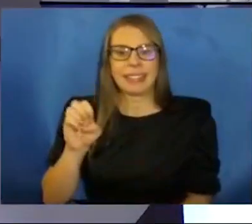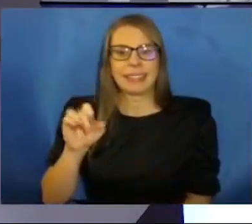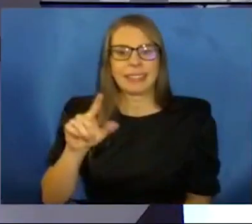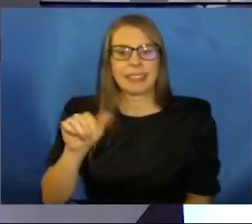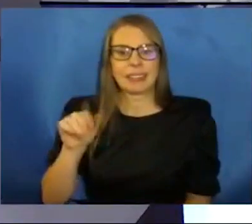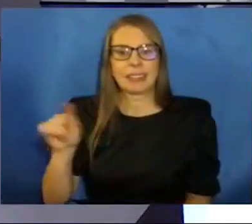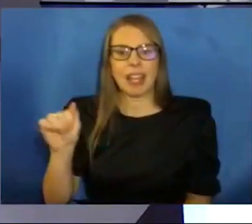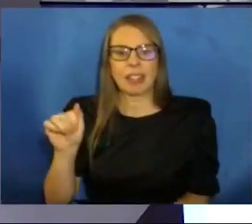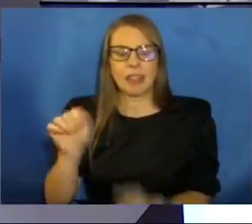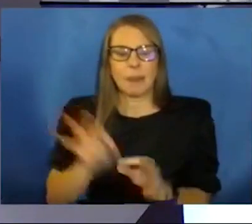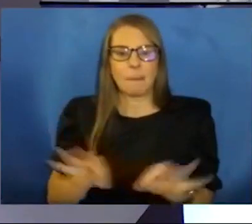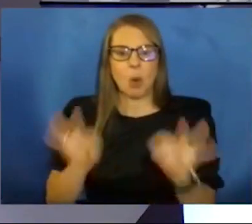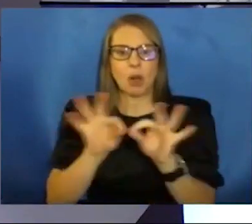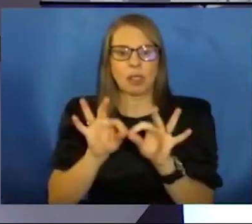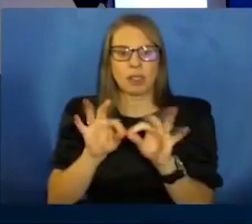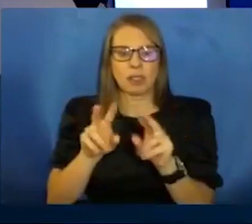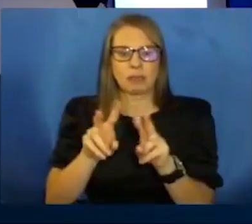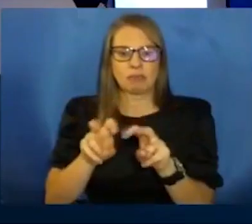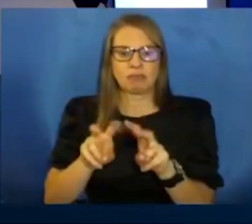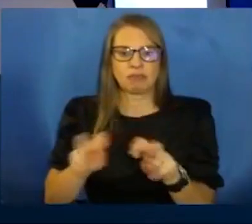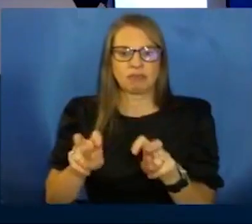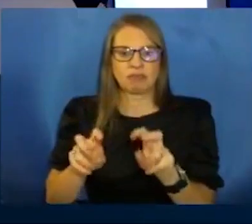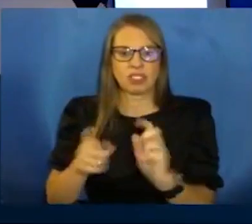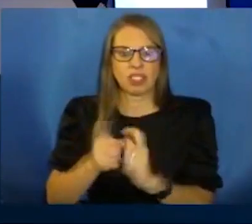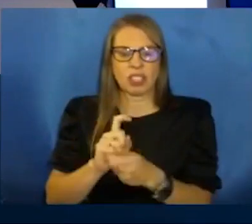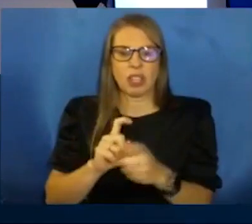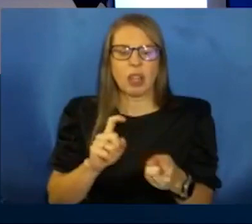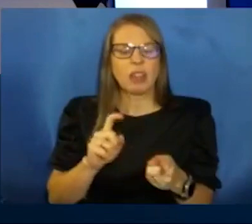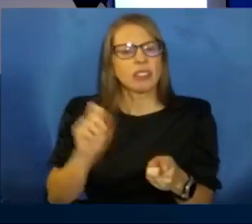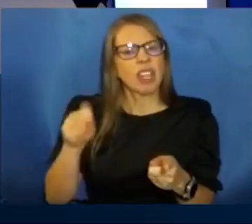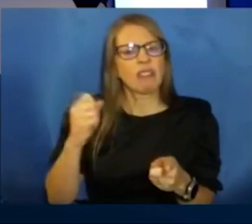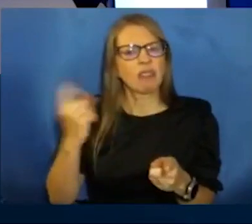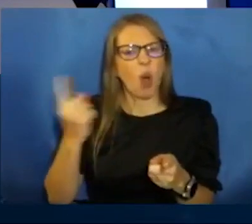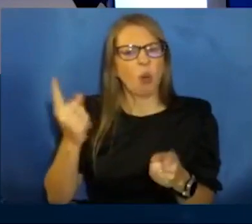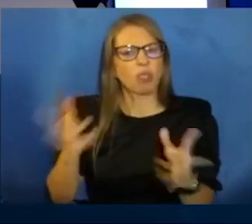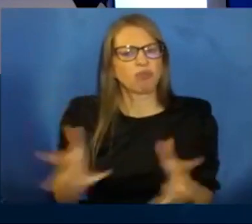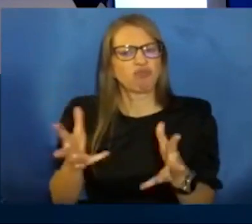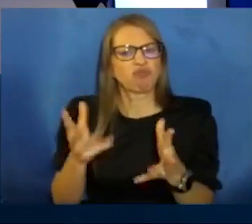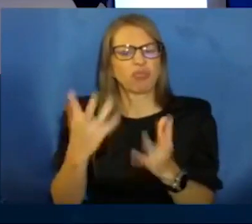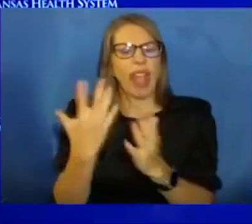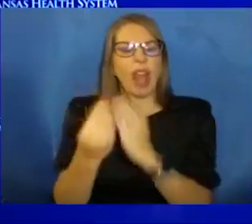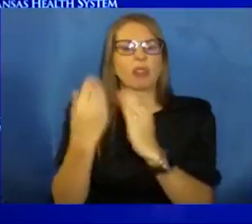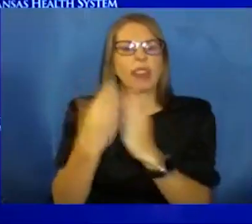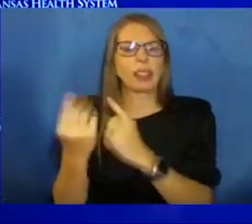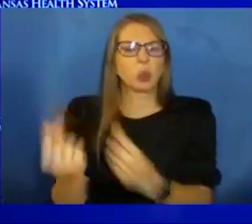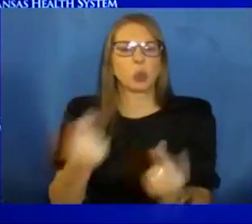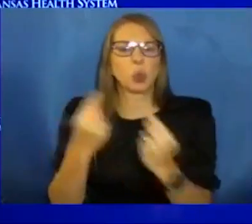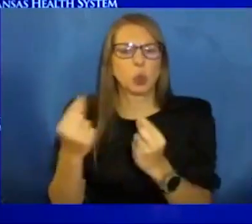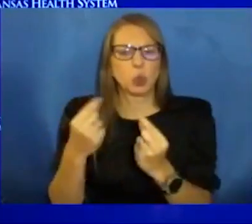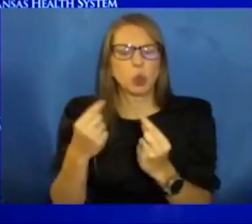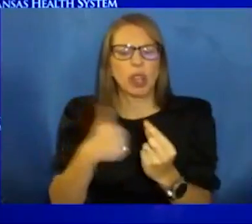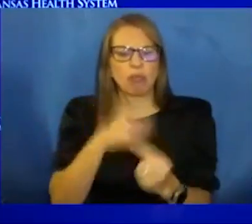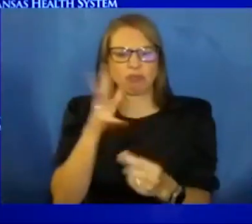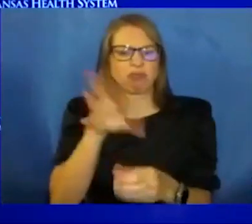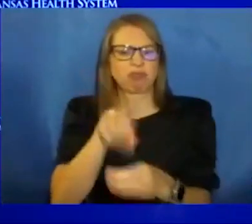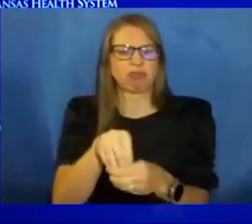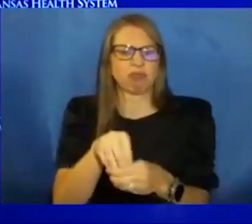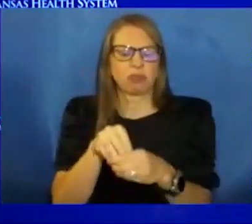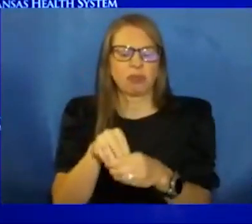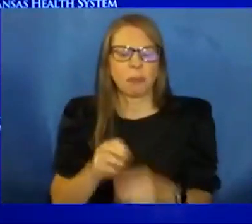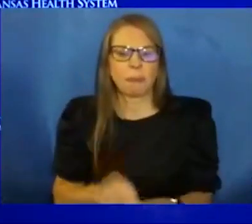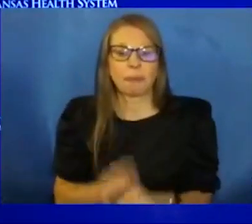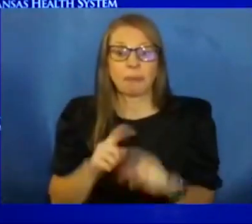of reassessments, mm-hmm. of, is it still safe to do this? And things that we planned even a month ago, maybe we reconsider now. And